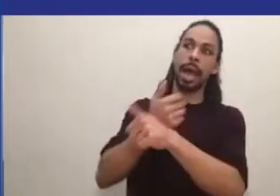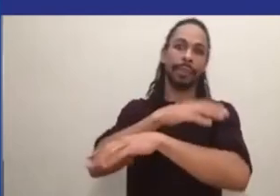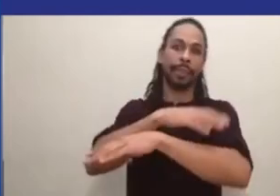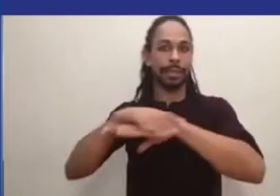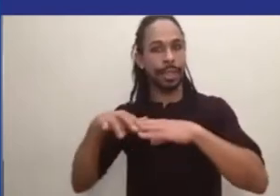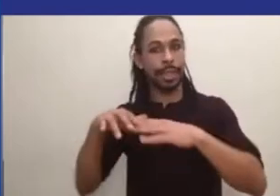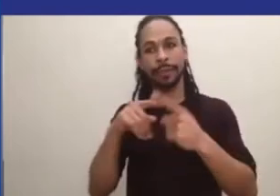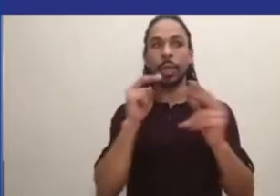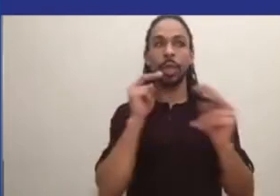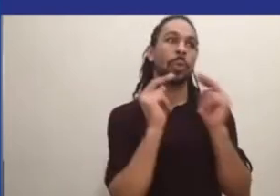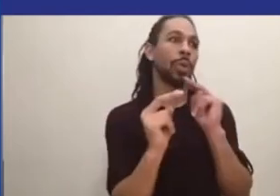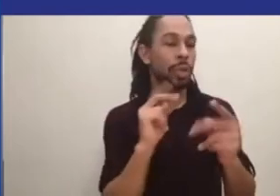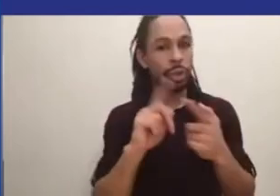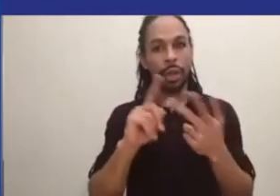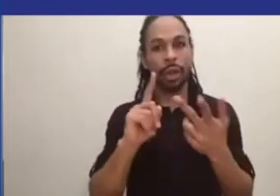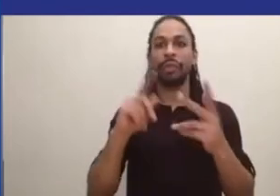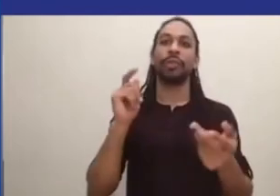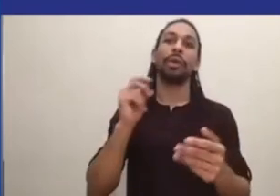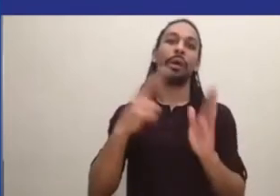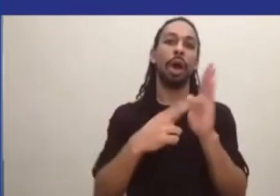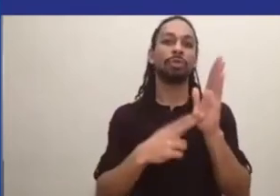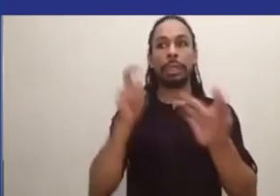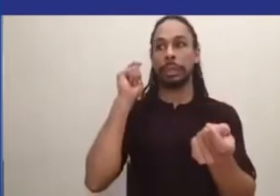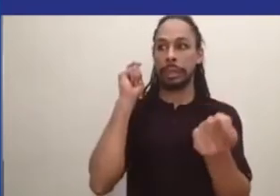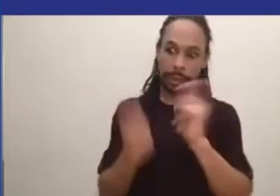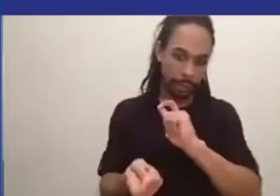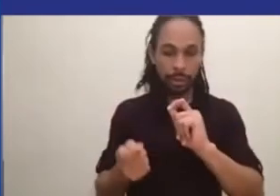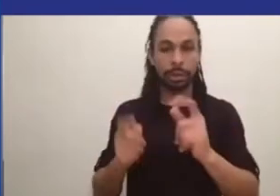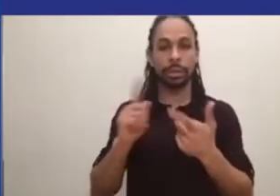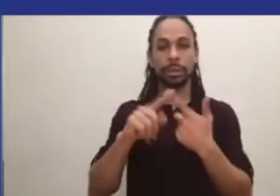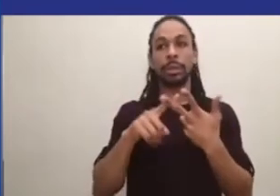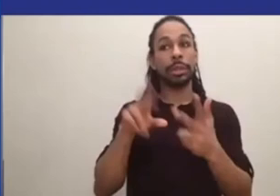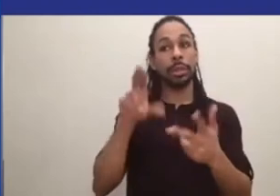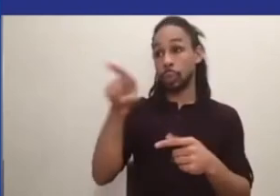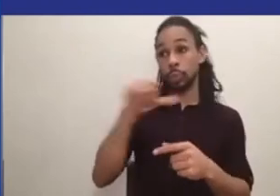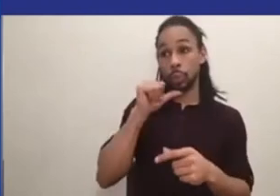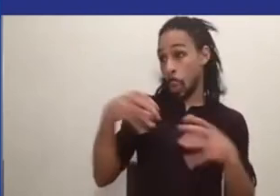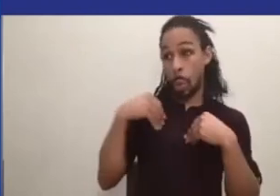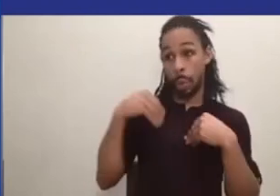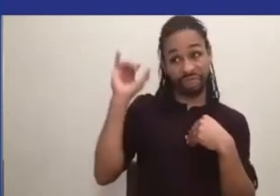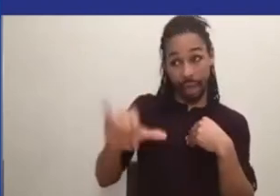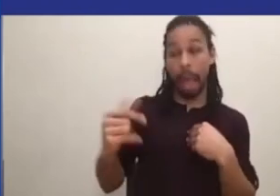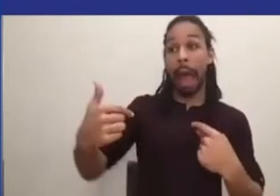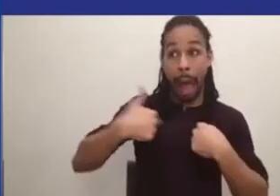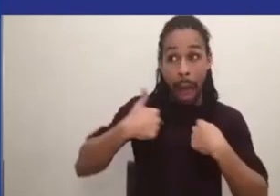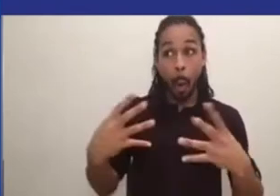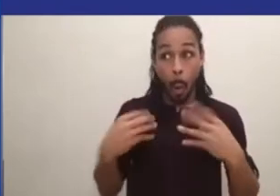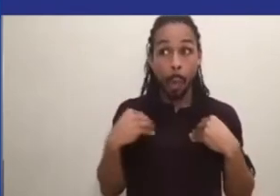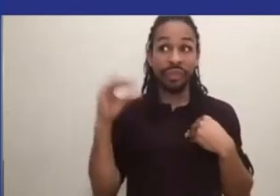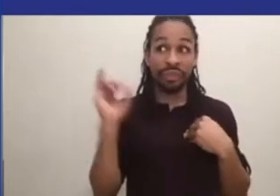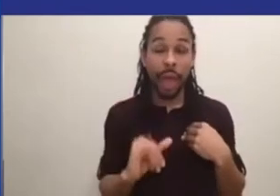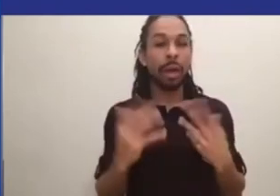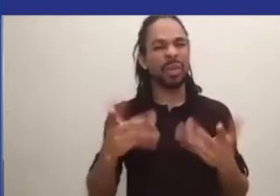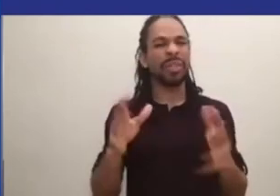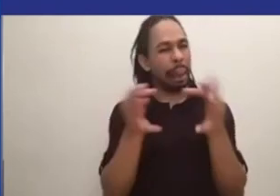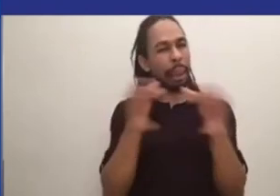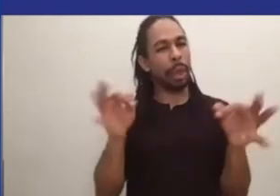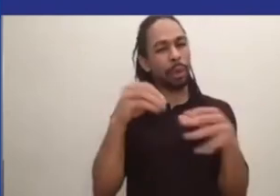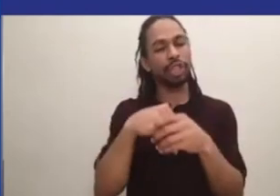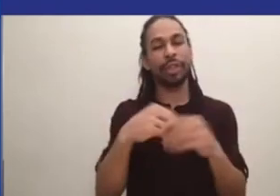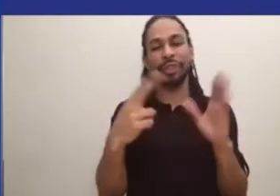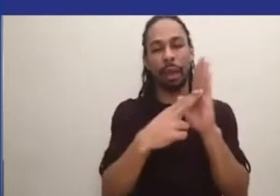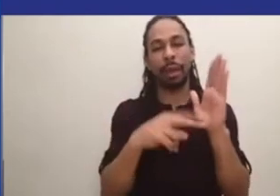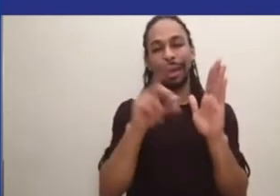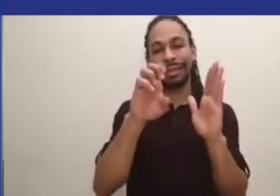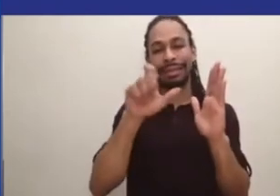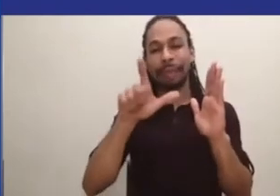the changing of the contracts, the no, you do not own that, I do, you know, the language in the deal memos, you know. So I've